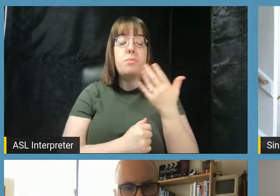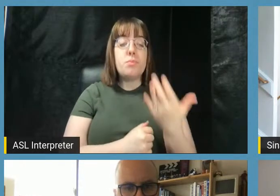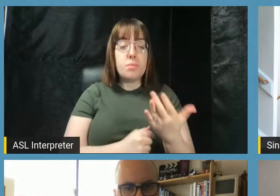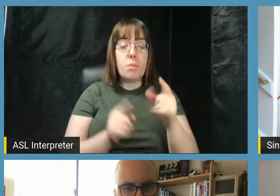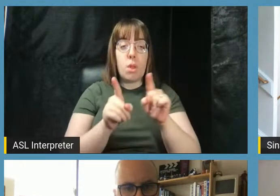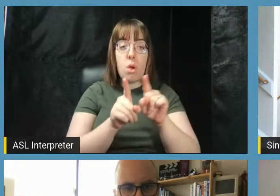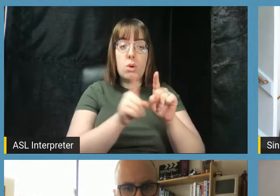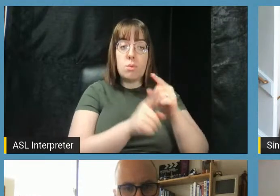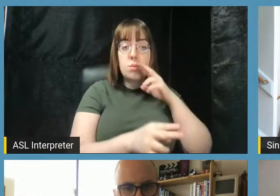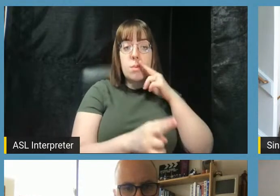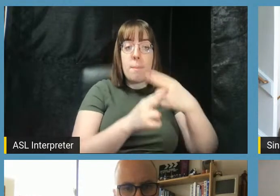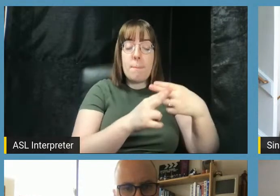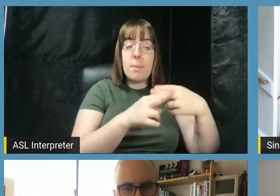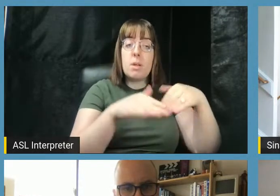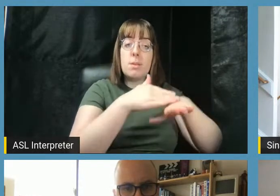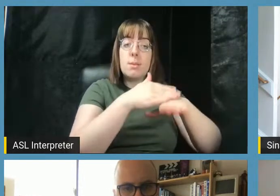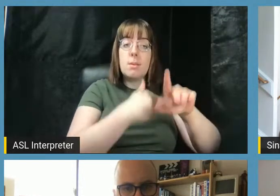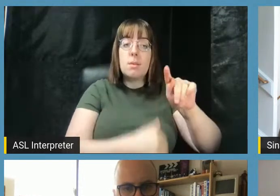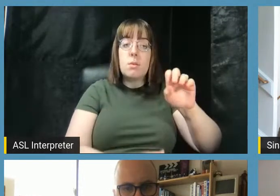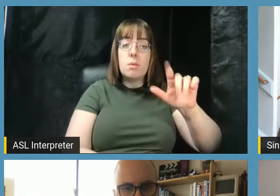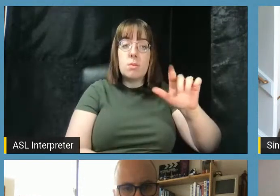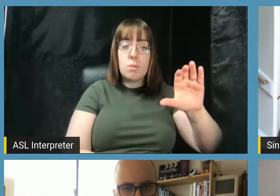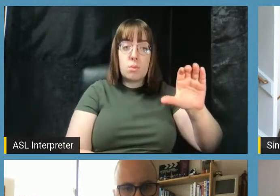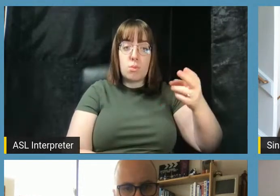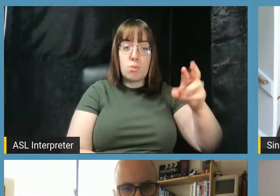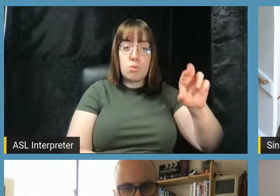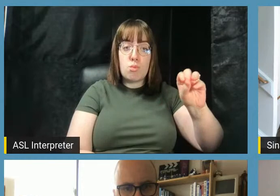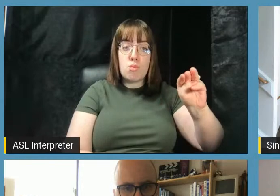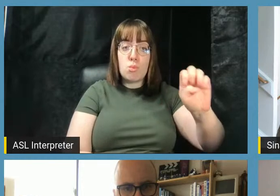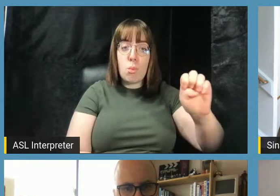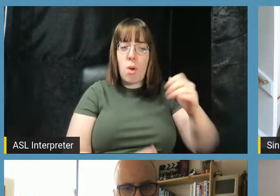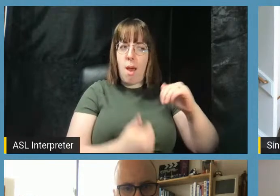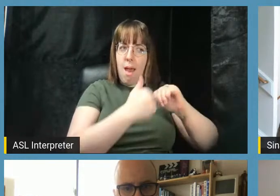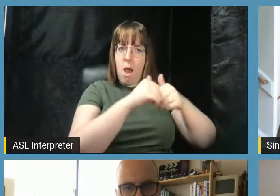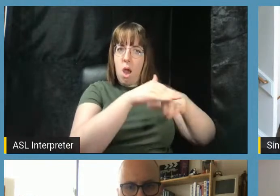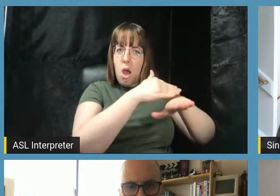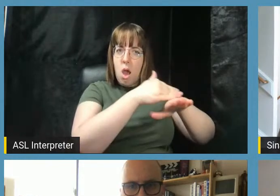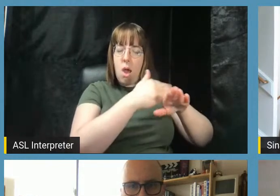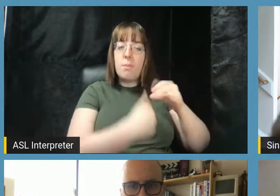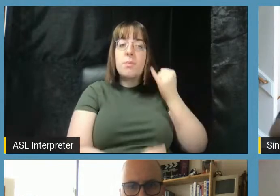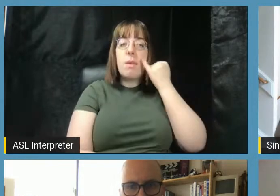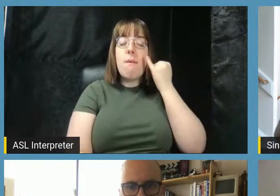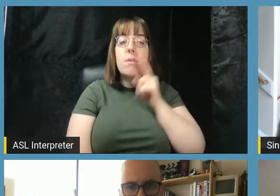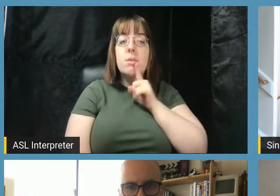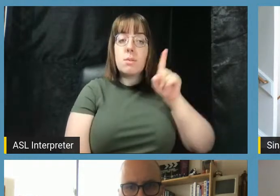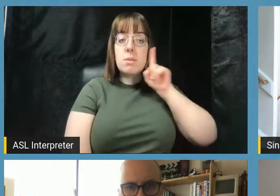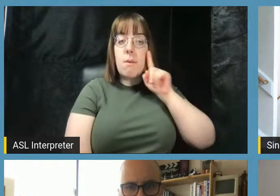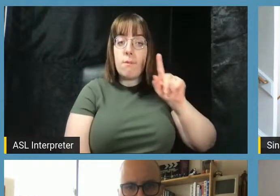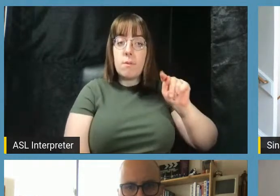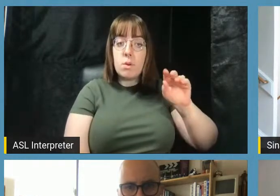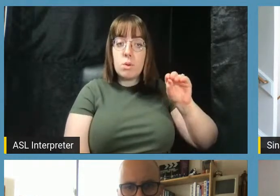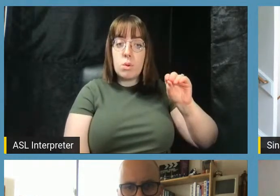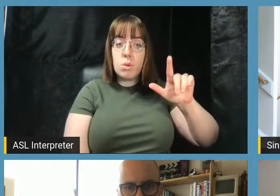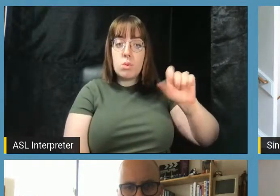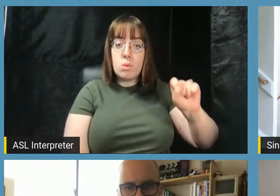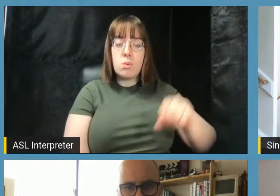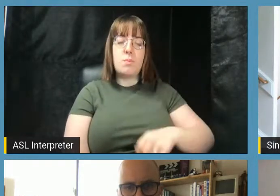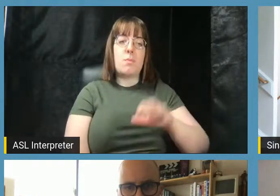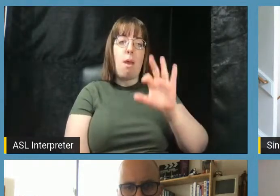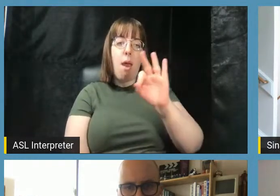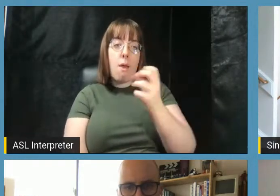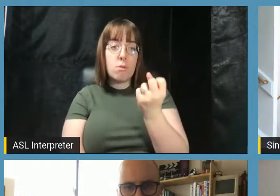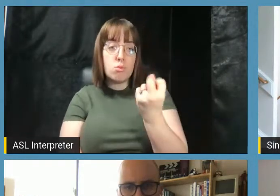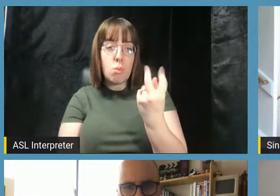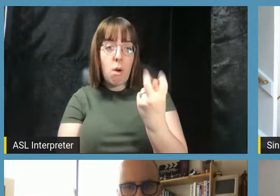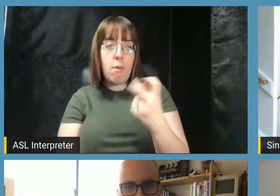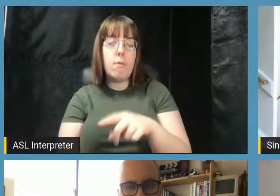the accessibility tools in Chrome, we didn't say how to access them. If you bring up the dev tools, which is usually F12, and there's a way to do it with your